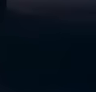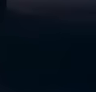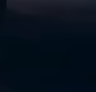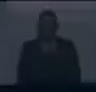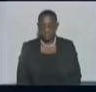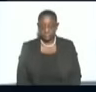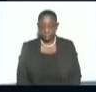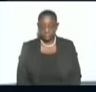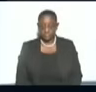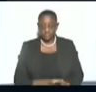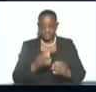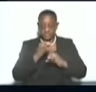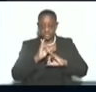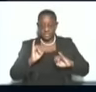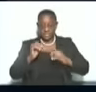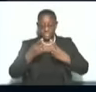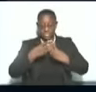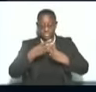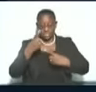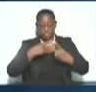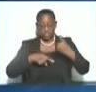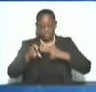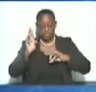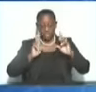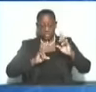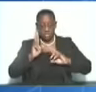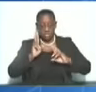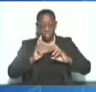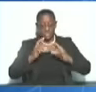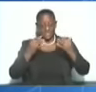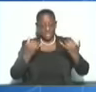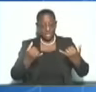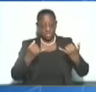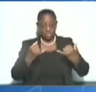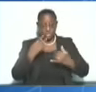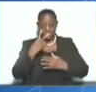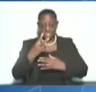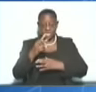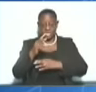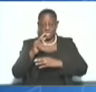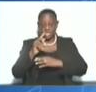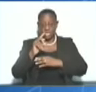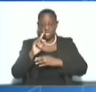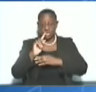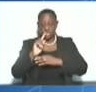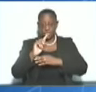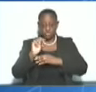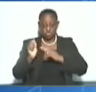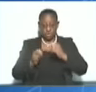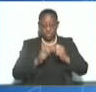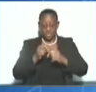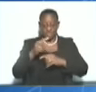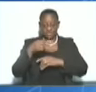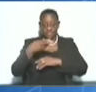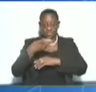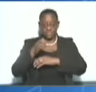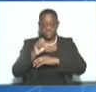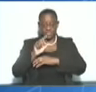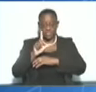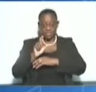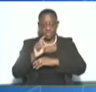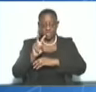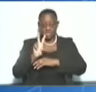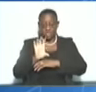For your international temperatures brought to you by Royal Star Shores. Now we take you to the tropics, and we have Philippe now about 295